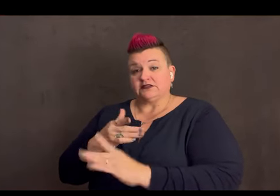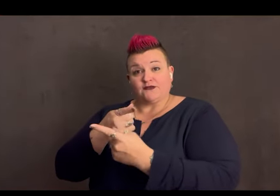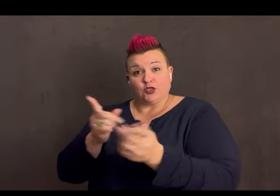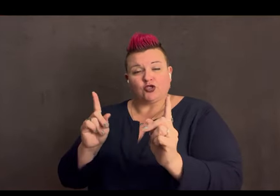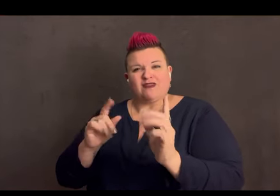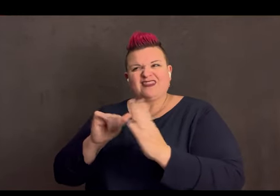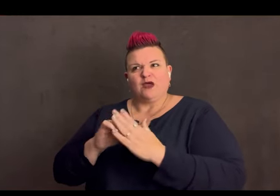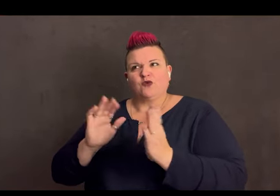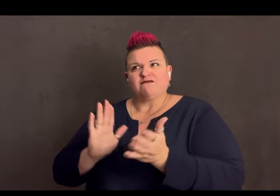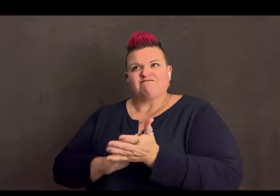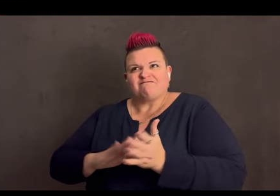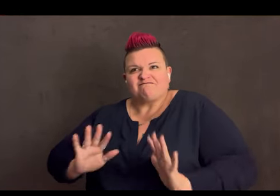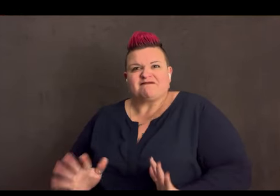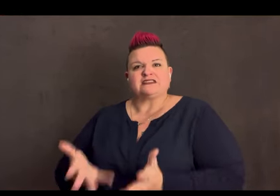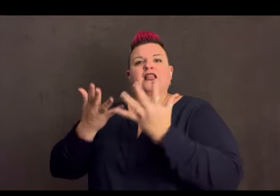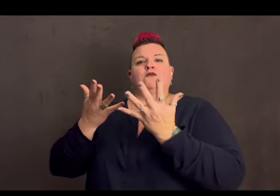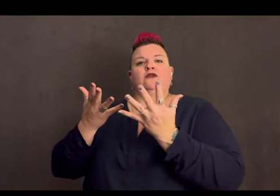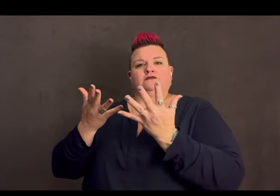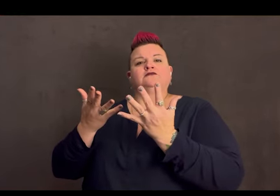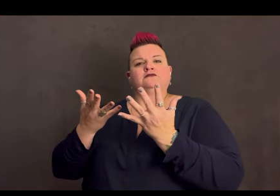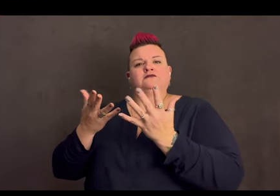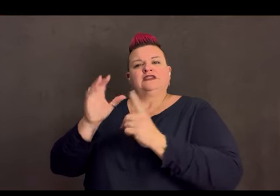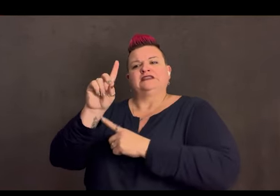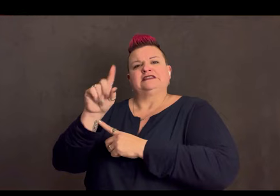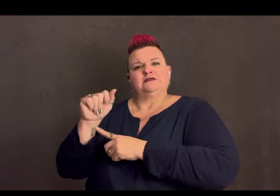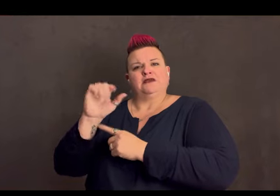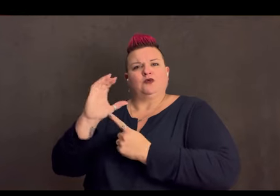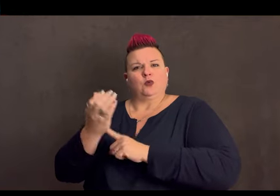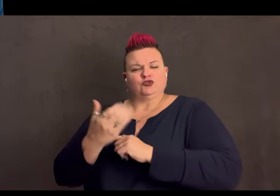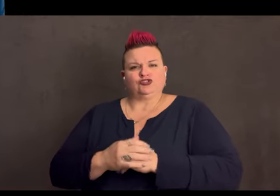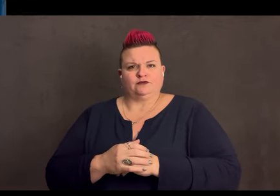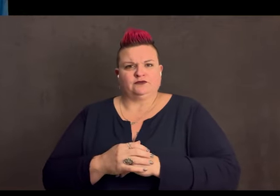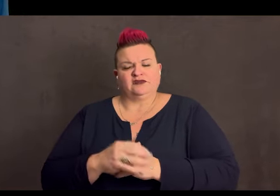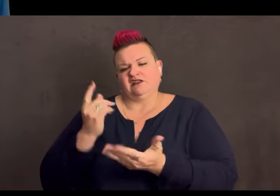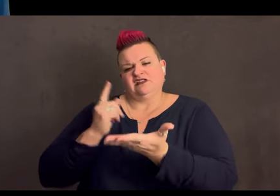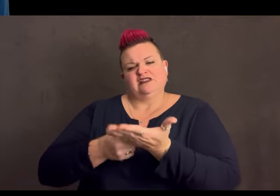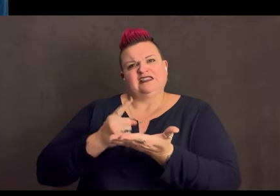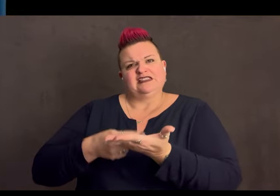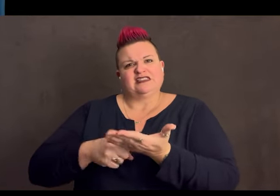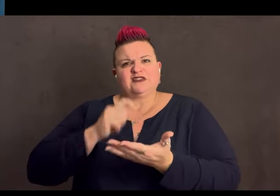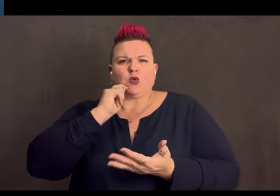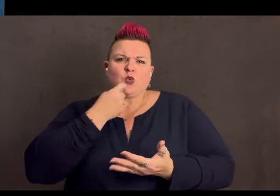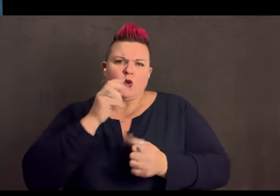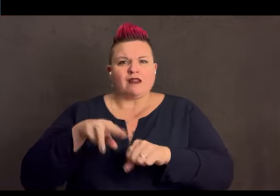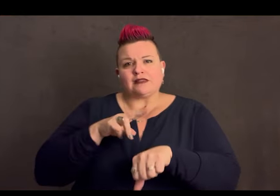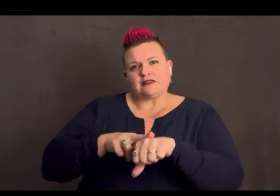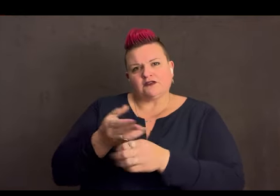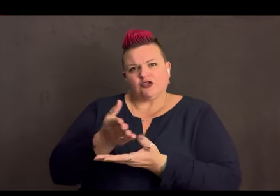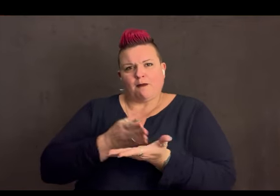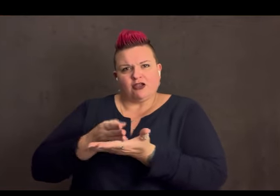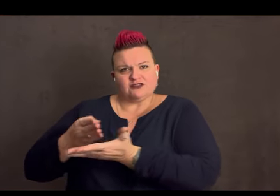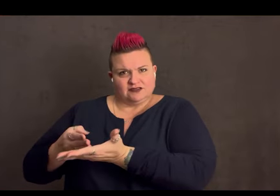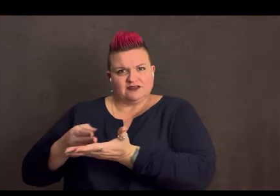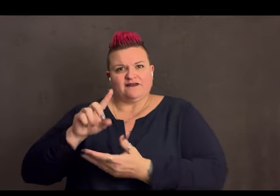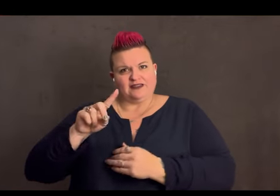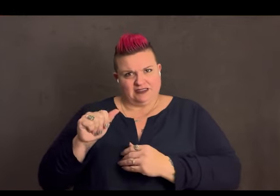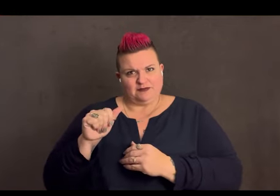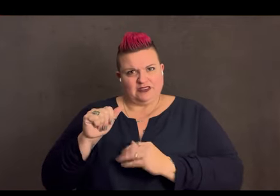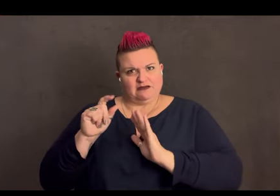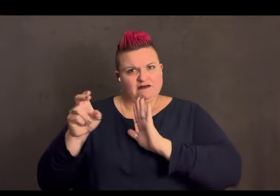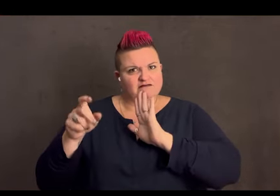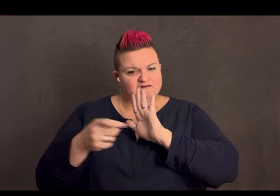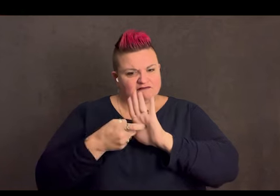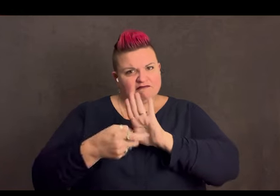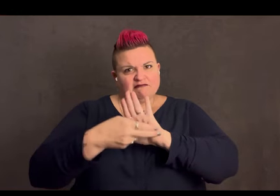that celebrate disability culture, and that discuss the cool natural elements of the